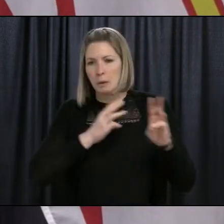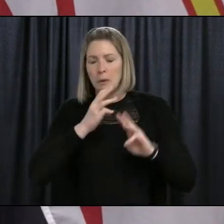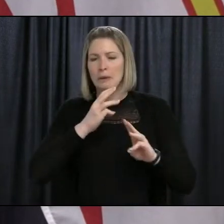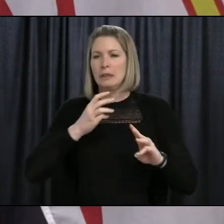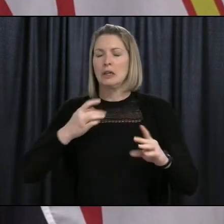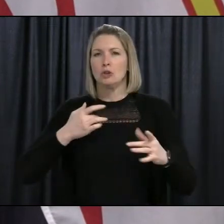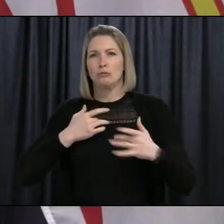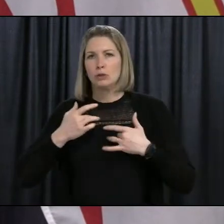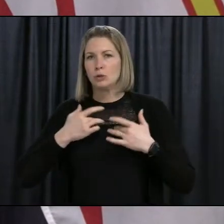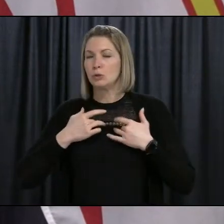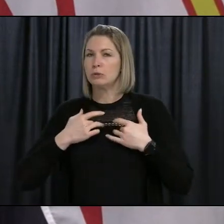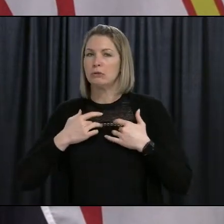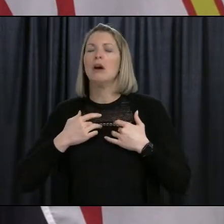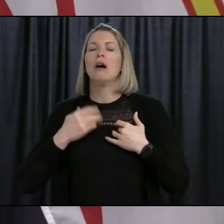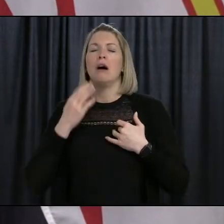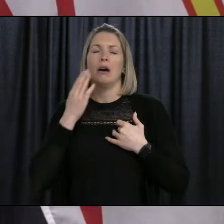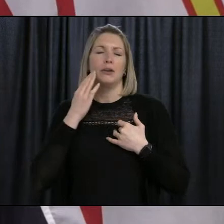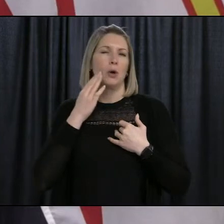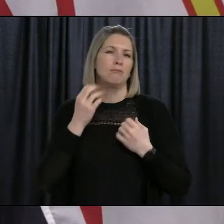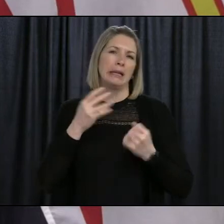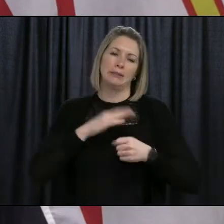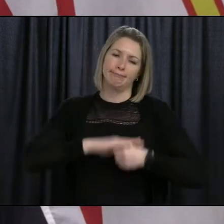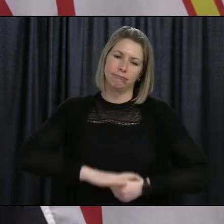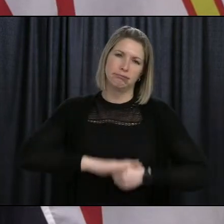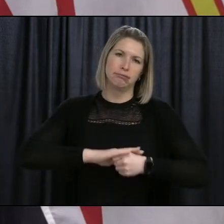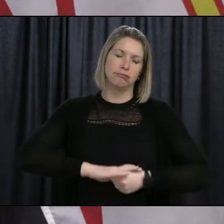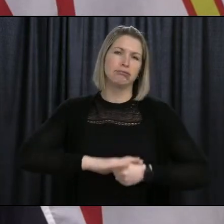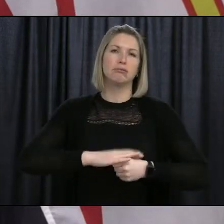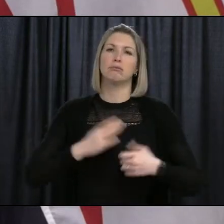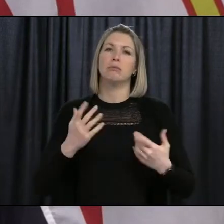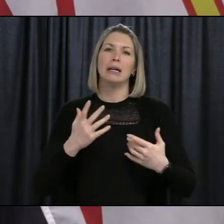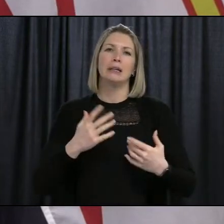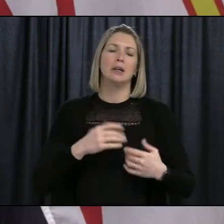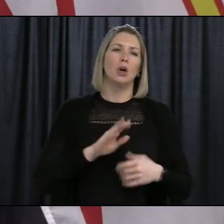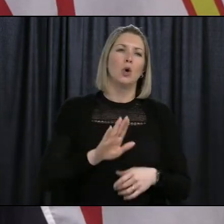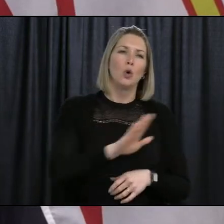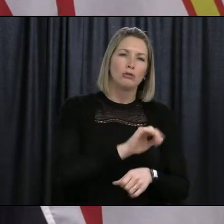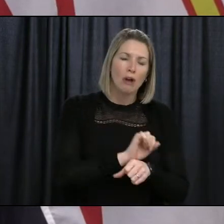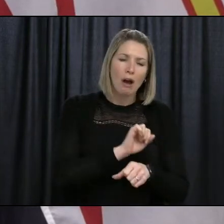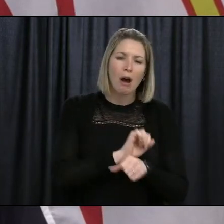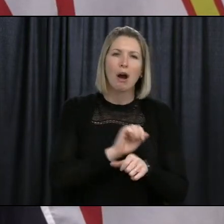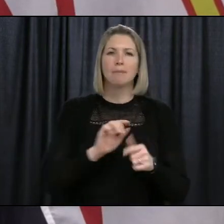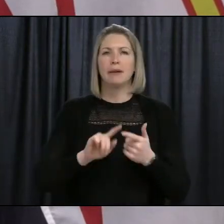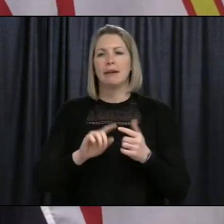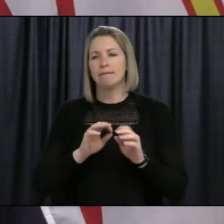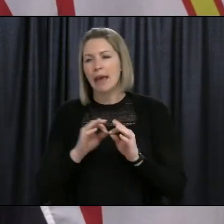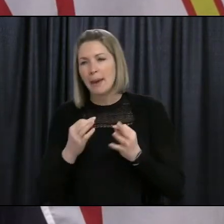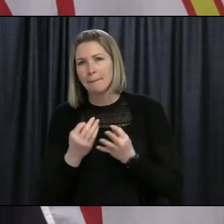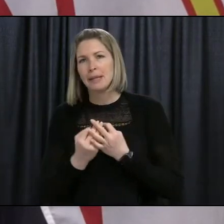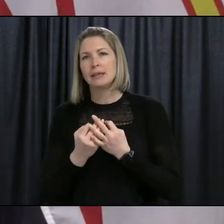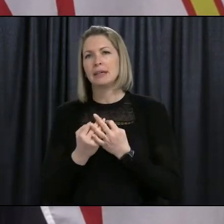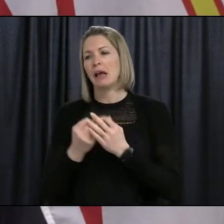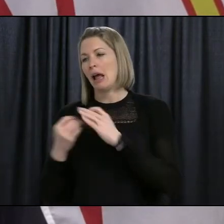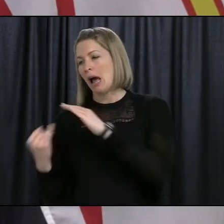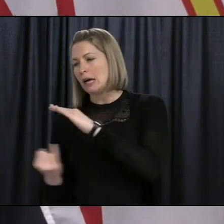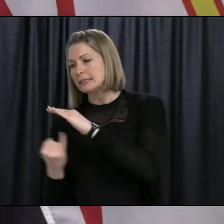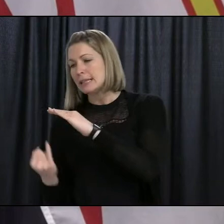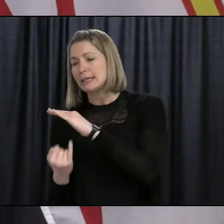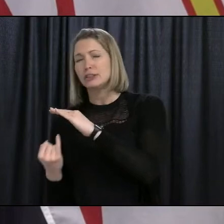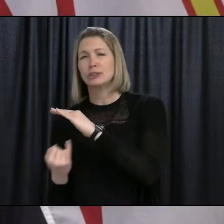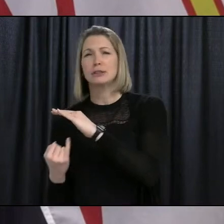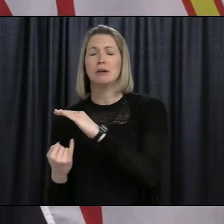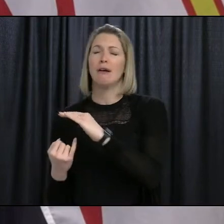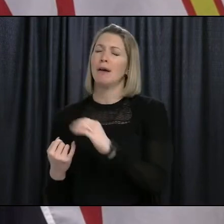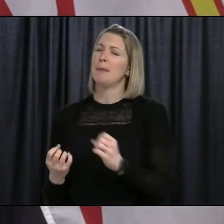family circumstances, your job, or social isolation, please know that you don't have to go through it alone. There are so